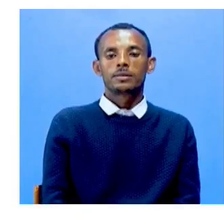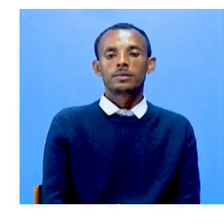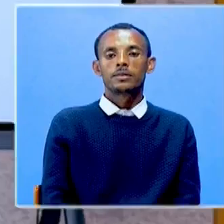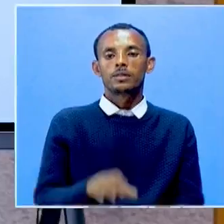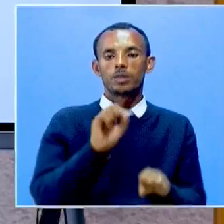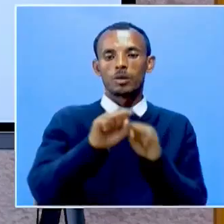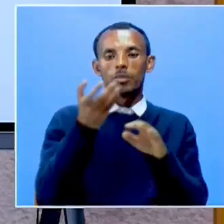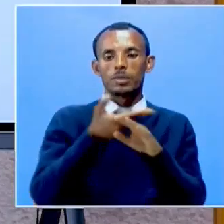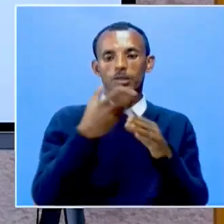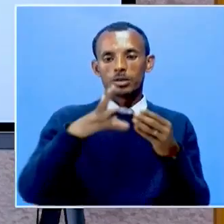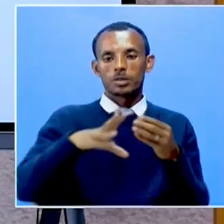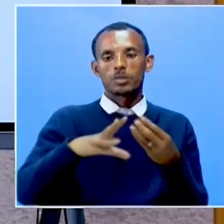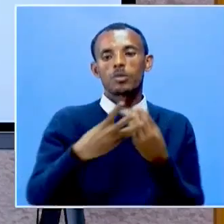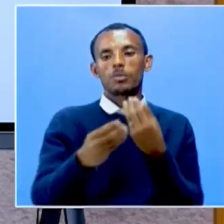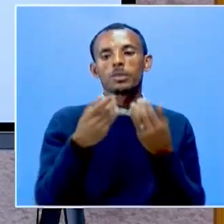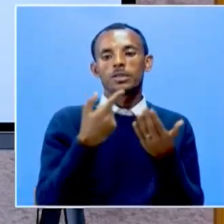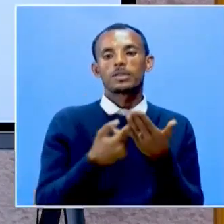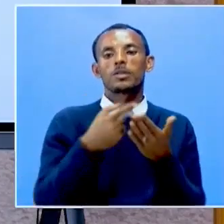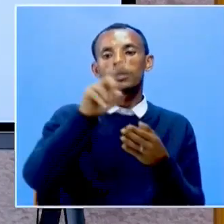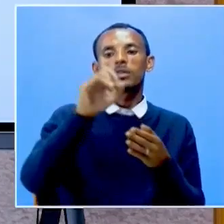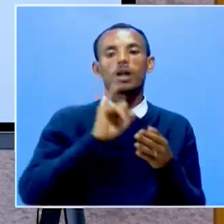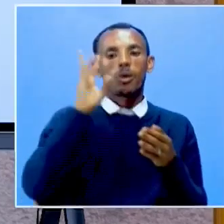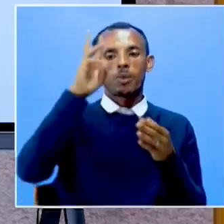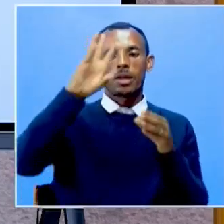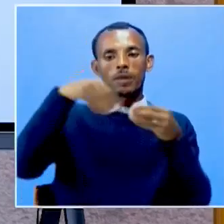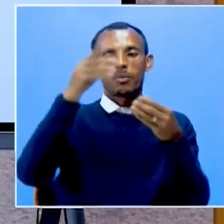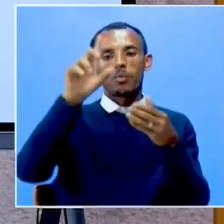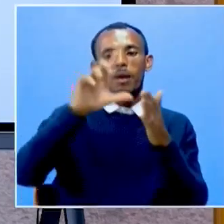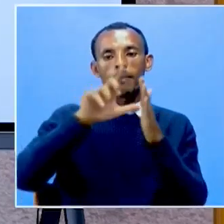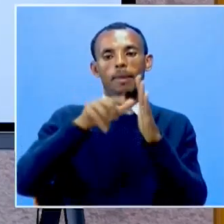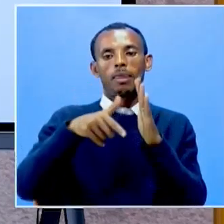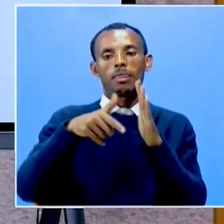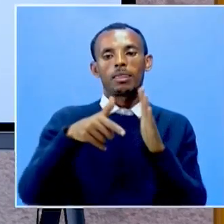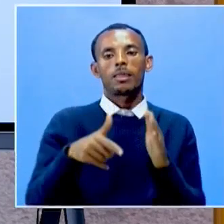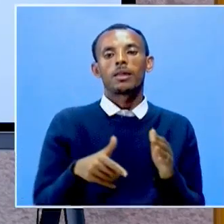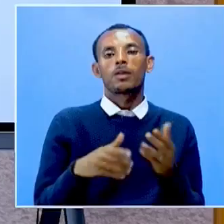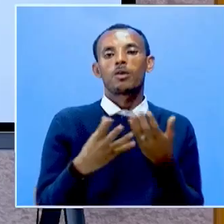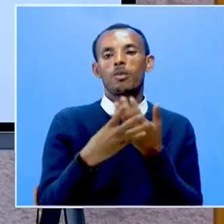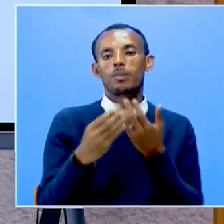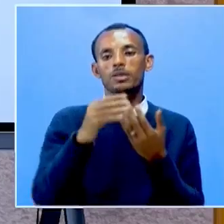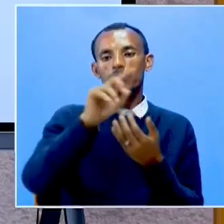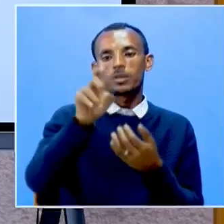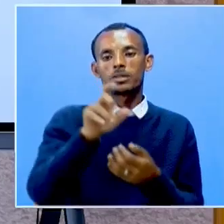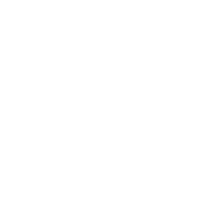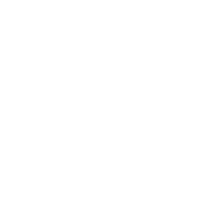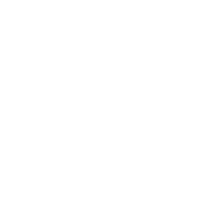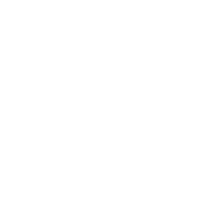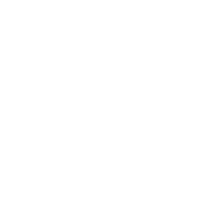So please copy the question. I'll give you 1 minute to copy the question.